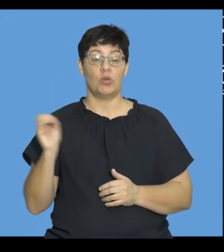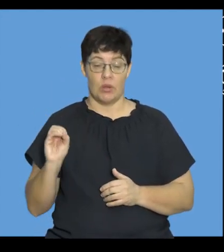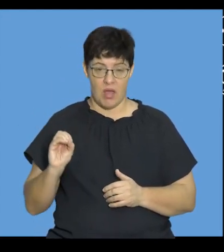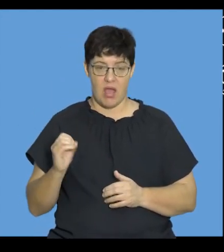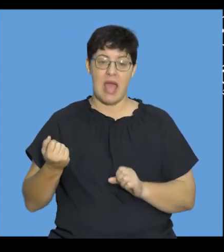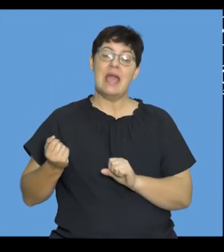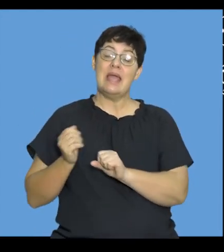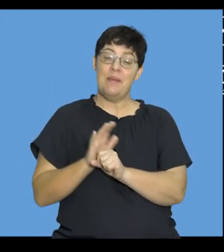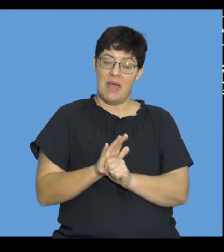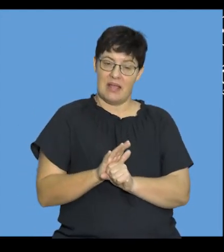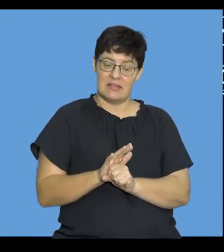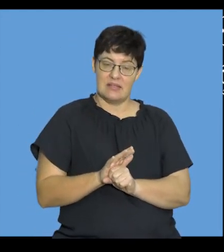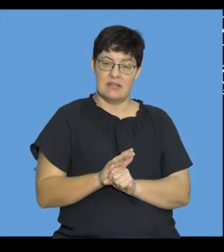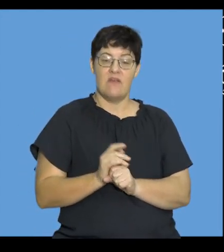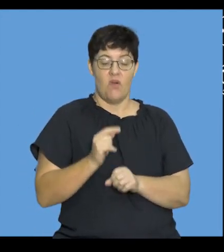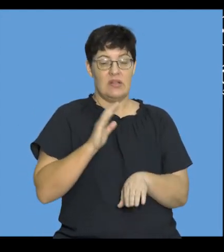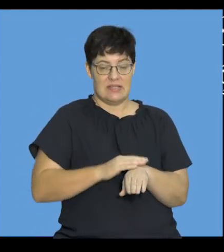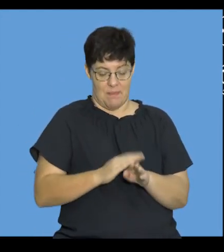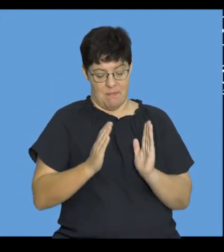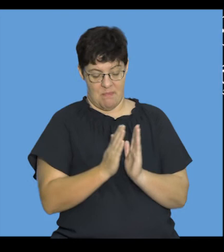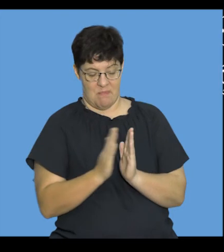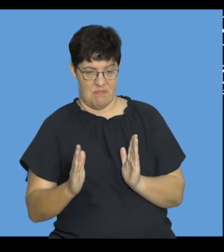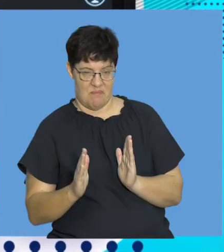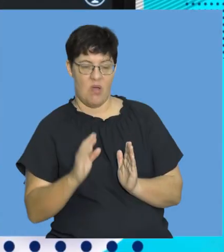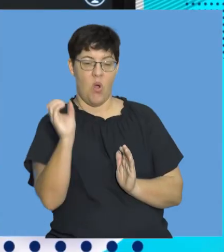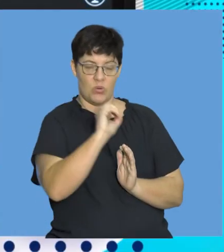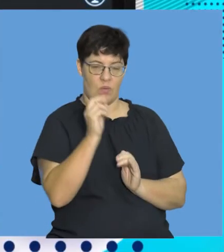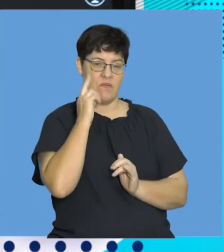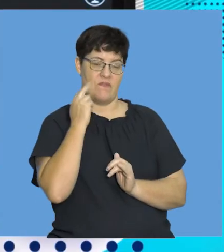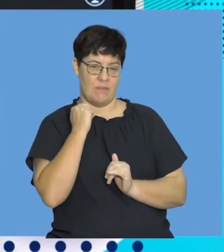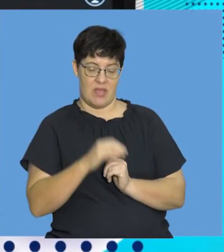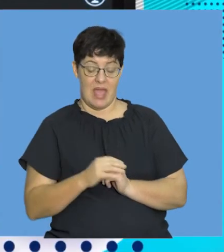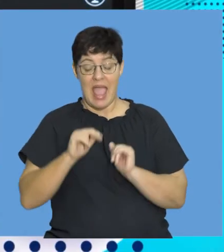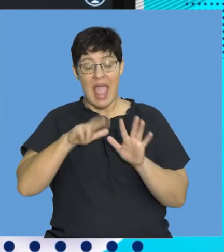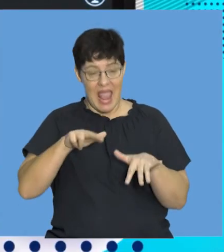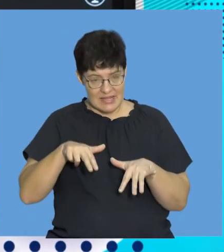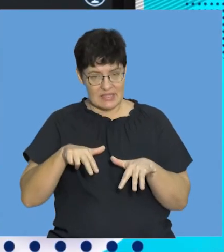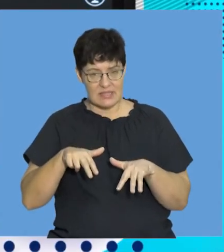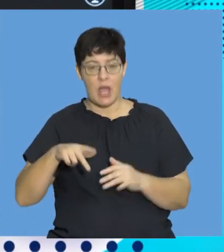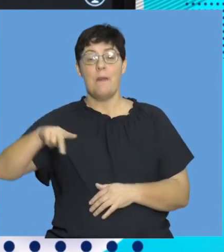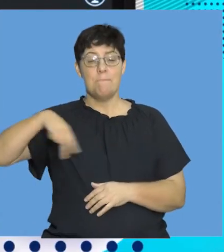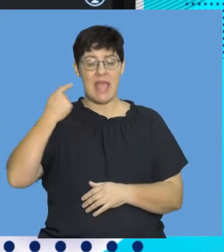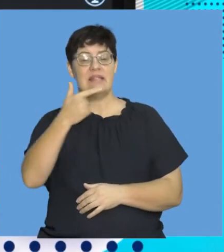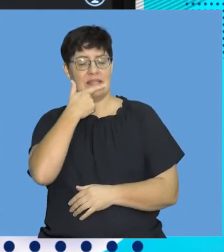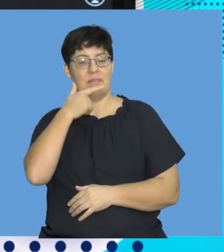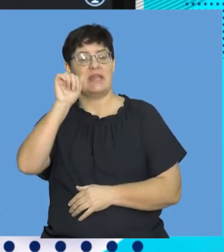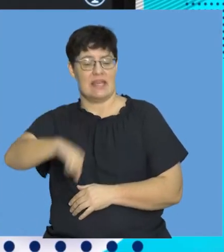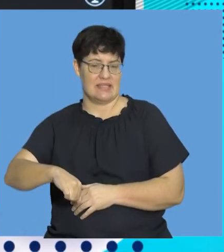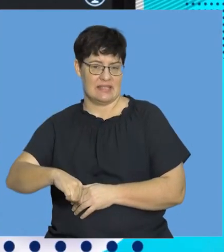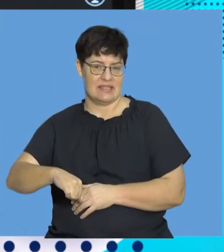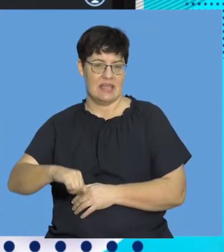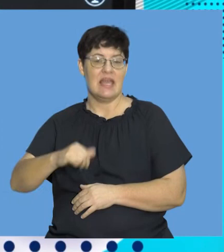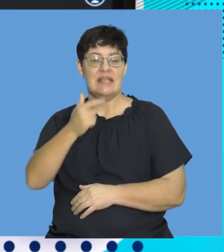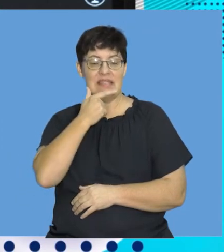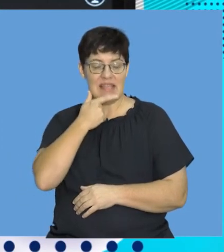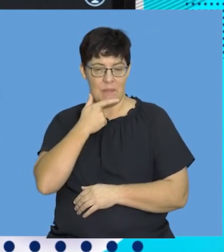on my budget period, October and November, although the 18% will pay me in December. December falls out